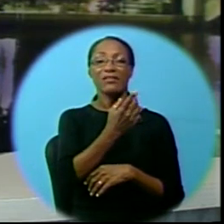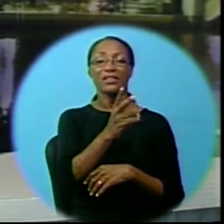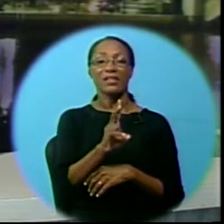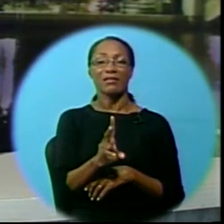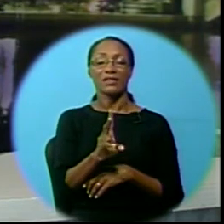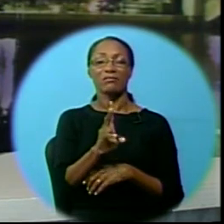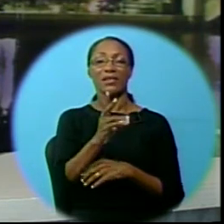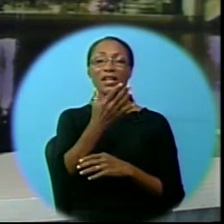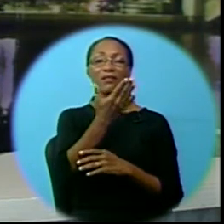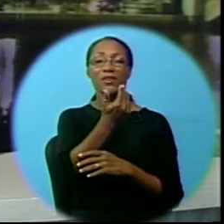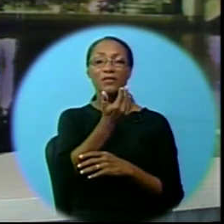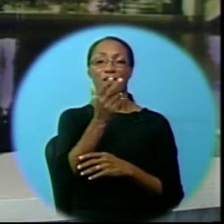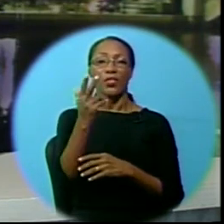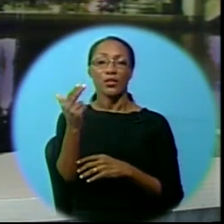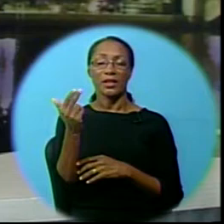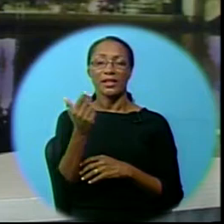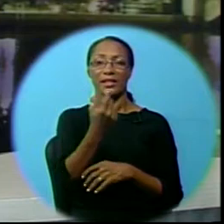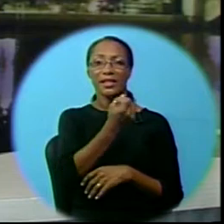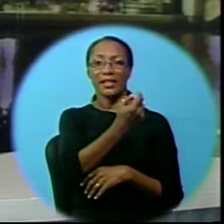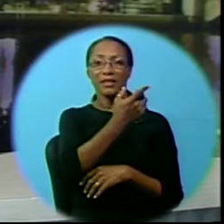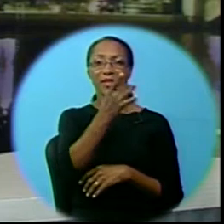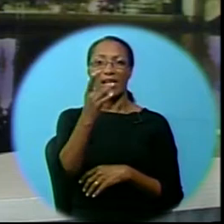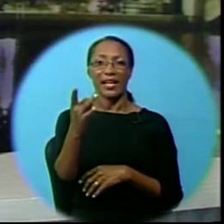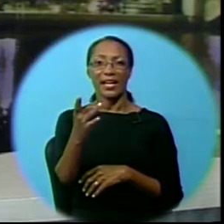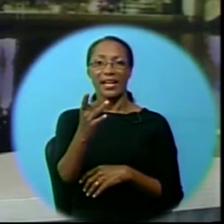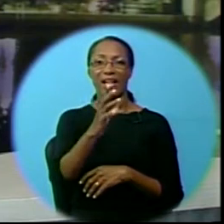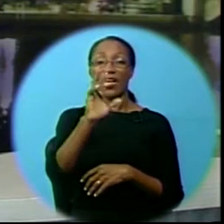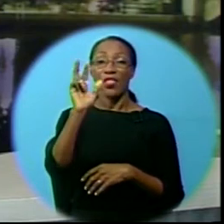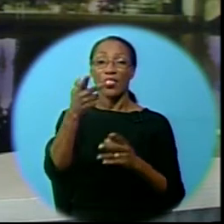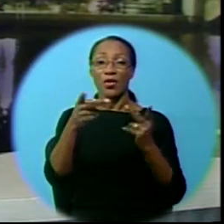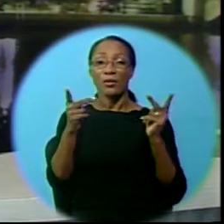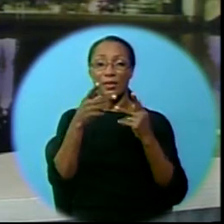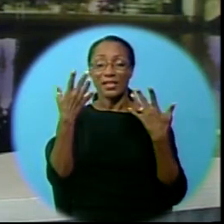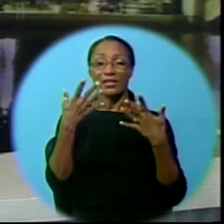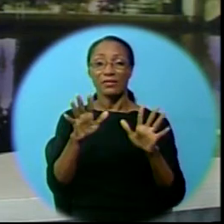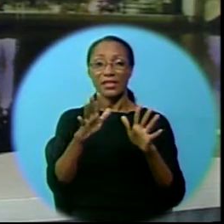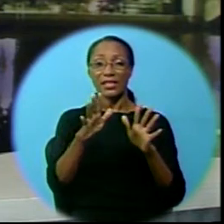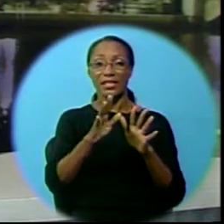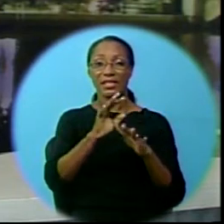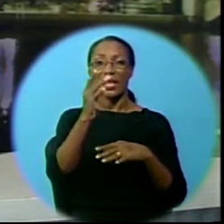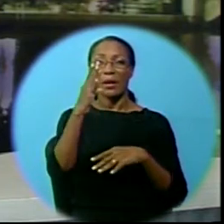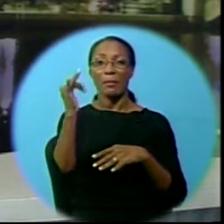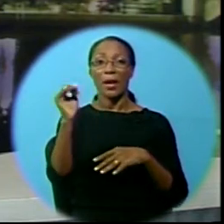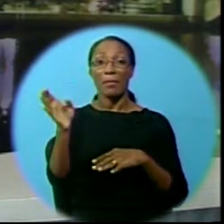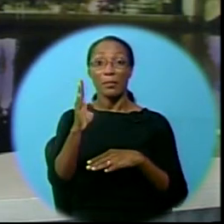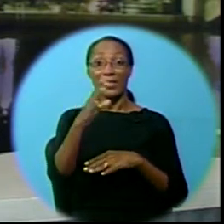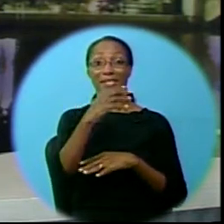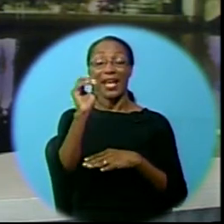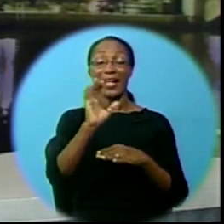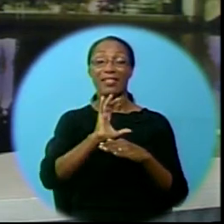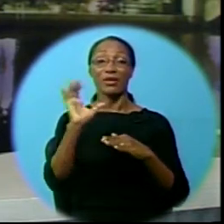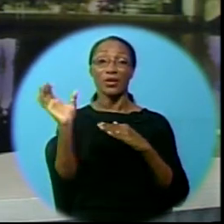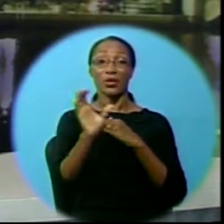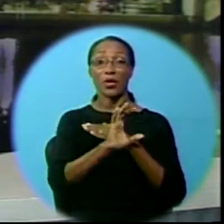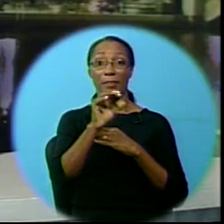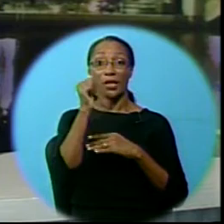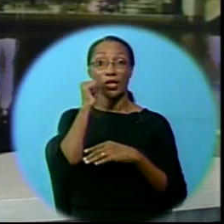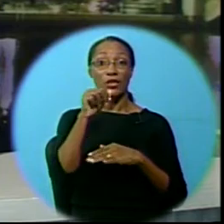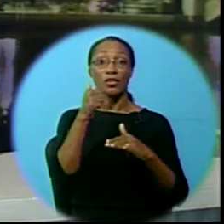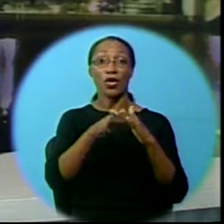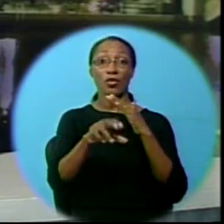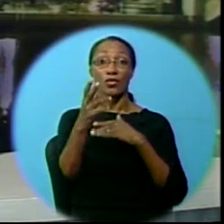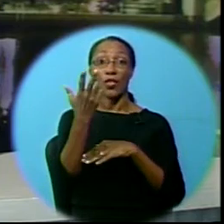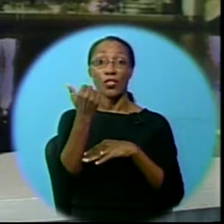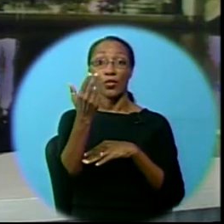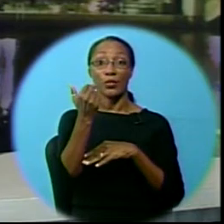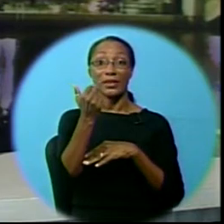15-13, 11-8. This third-place finish by the Barbados and Caribbean girls under-13 champion is one of the best finishes by any